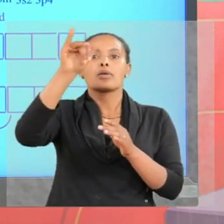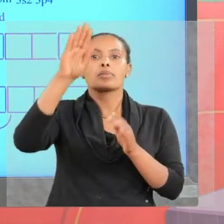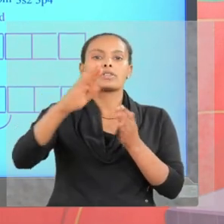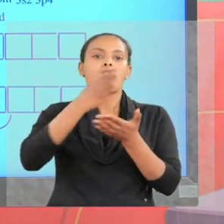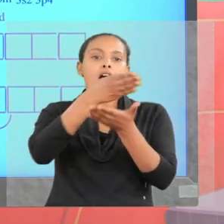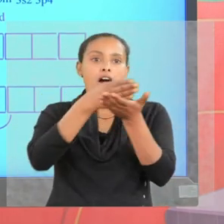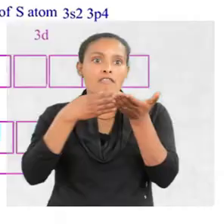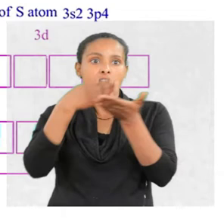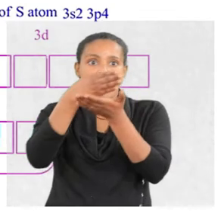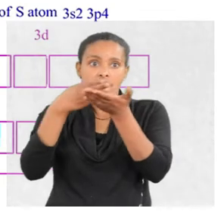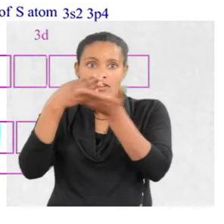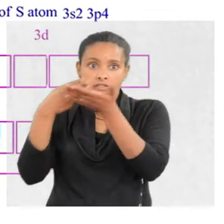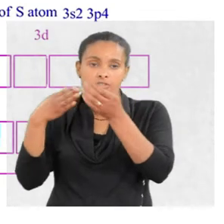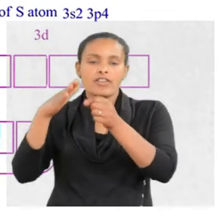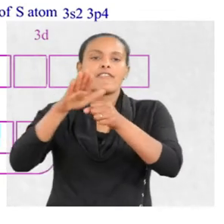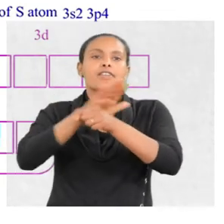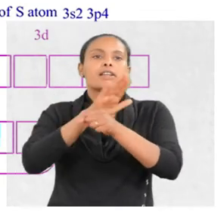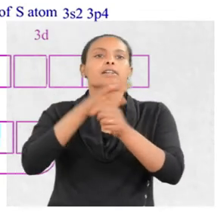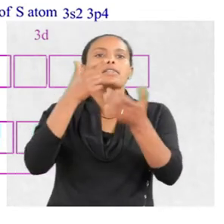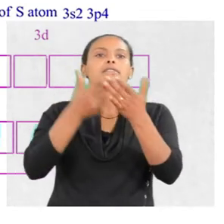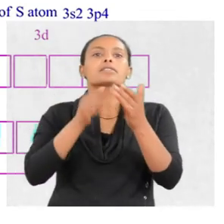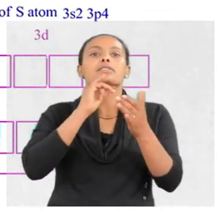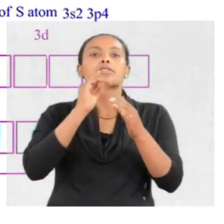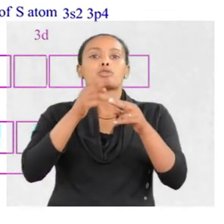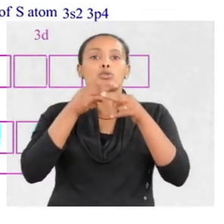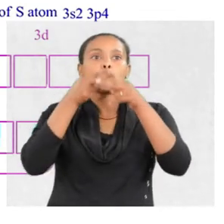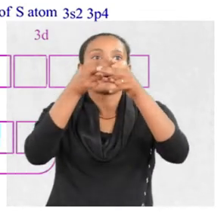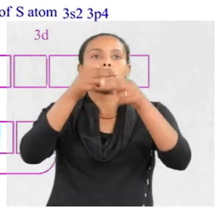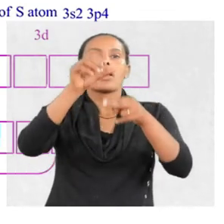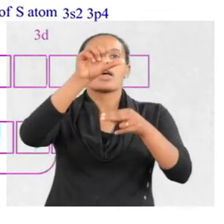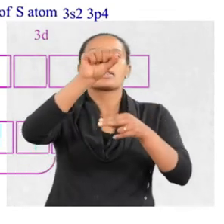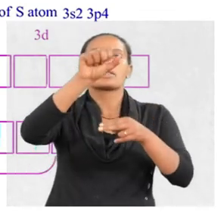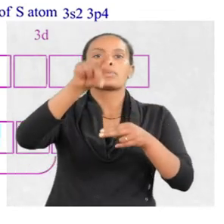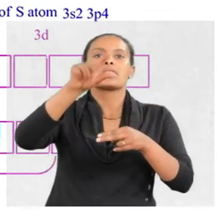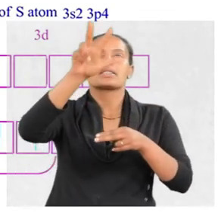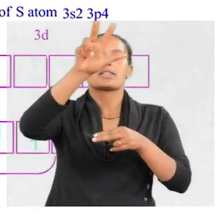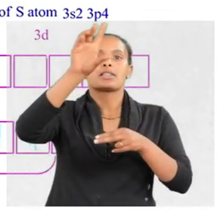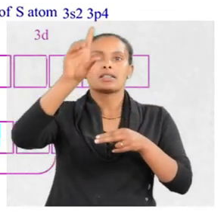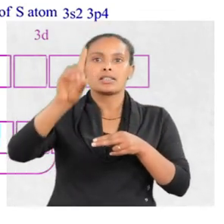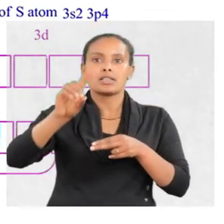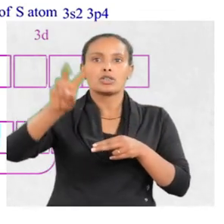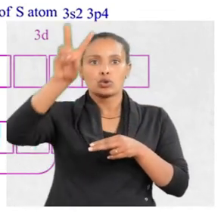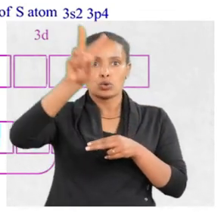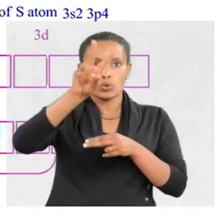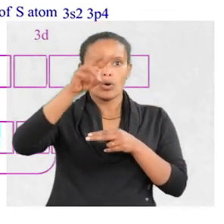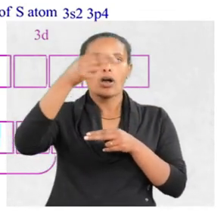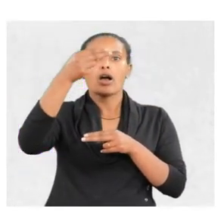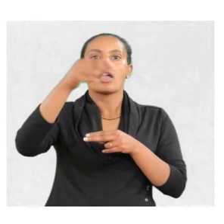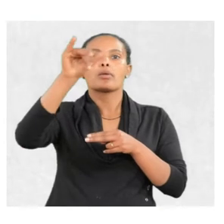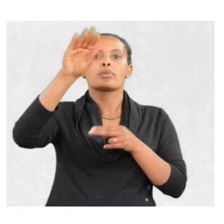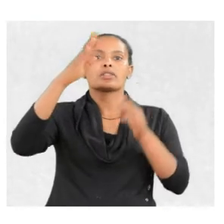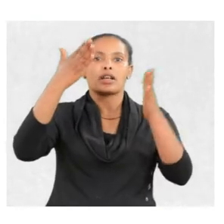half filled. This is known as sp3d2 hybridization.